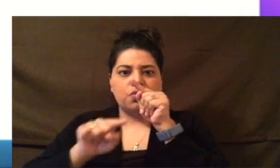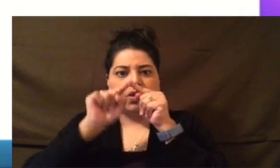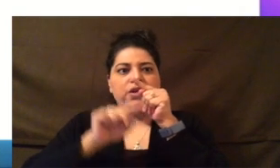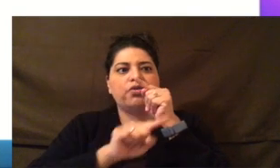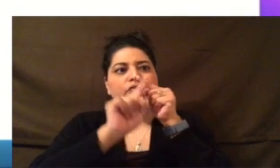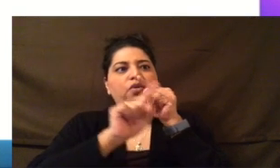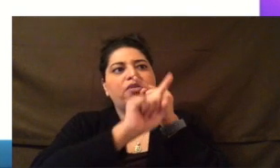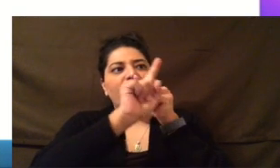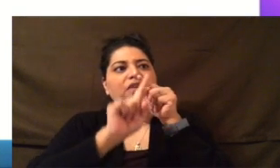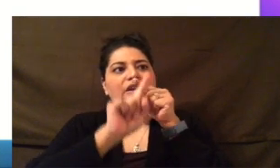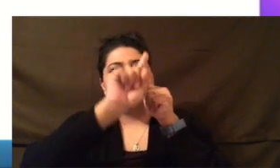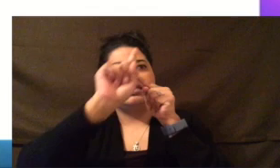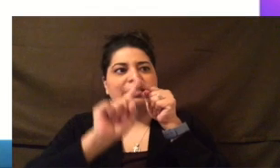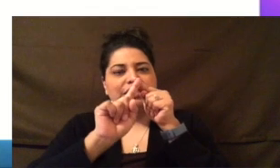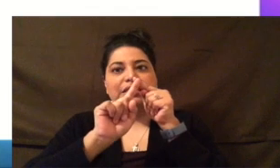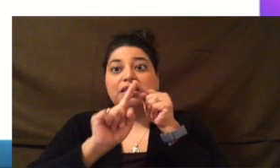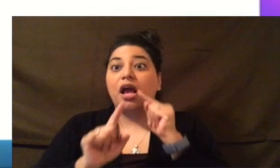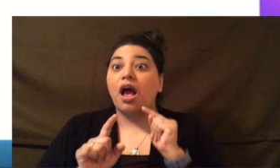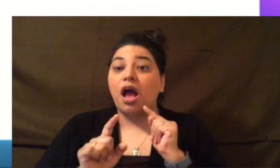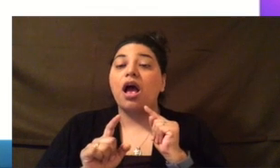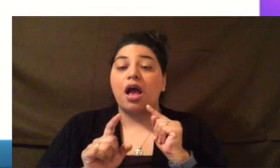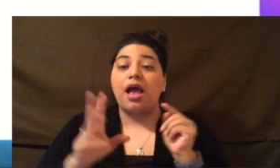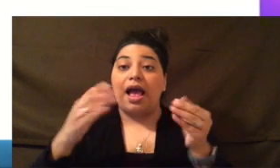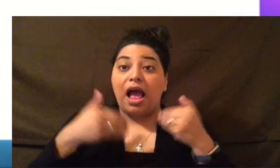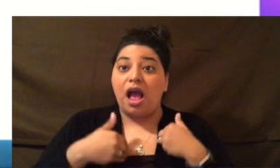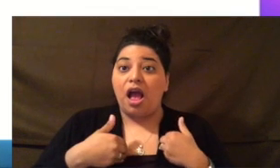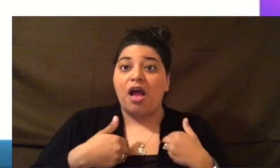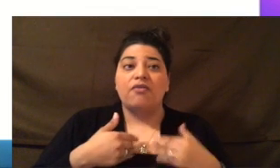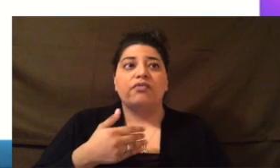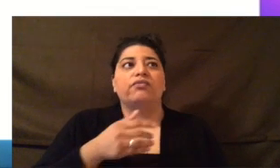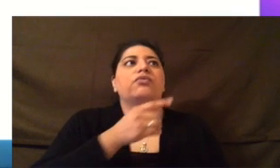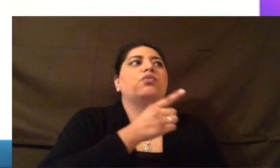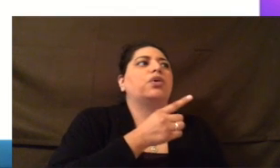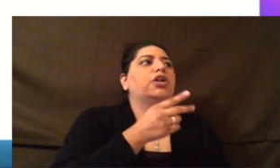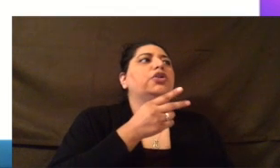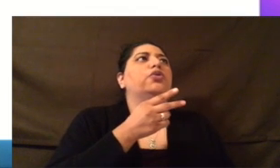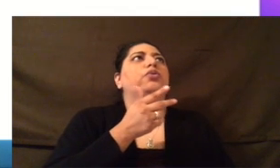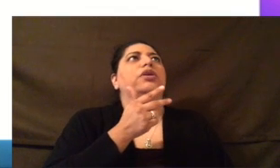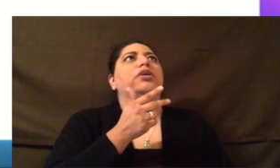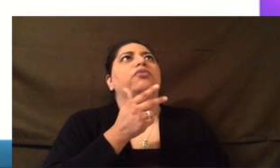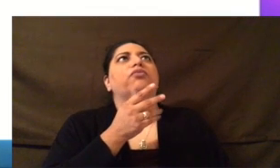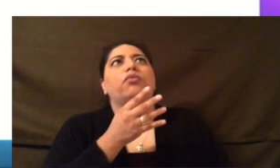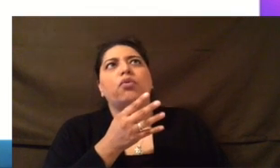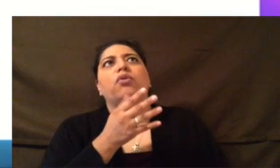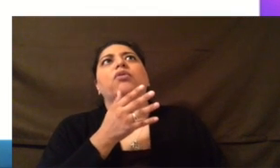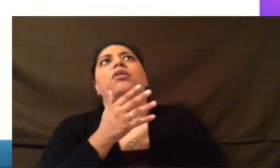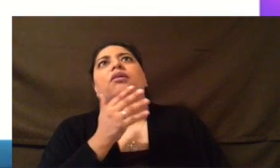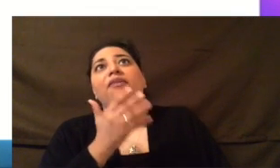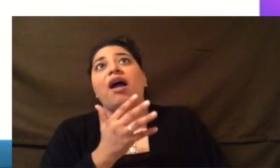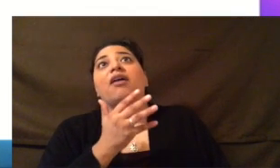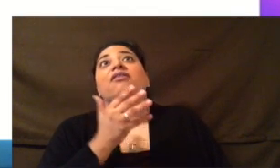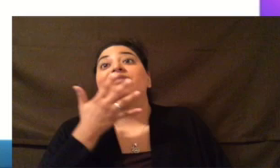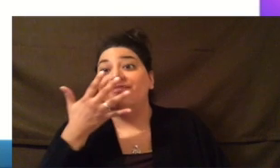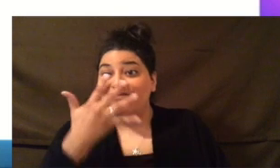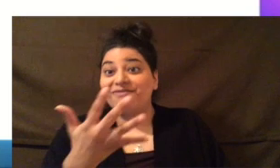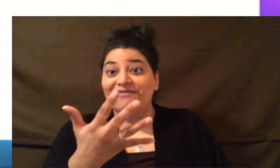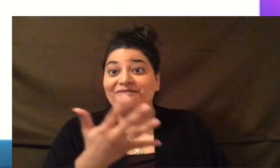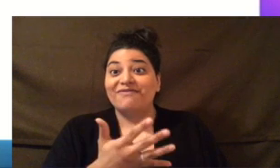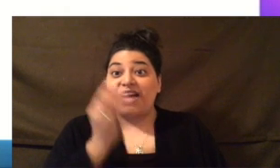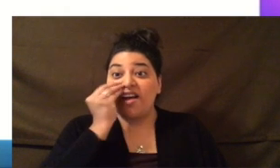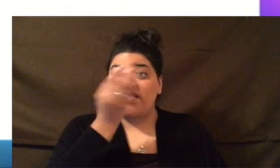circled all my flowers that had 6 petals. Looks like I've got 1, 2,